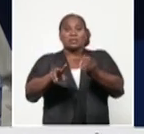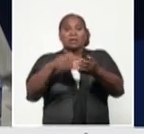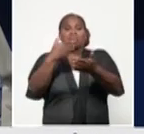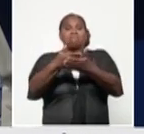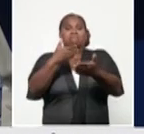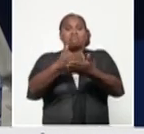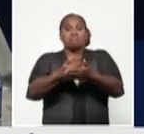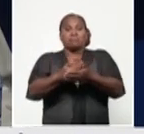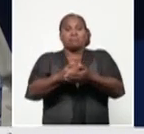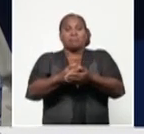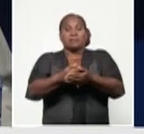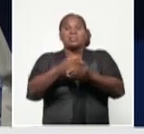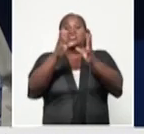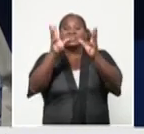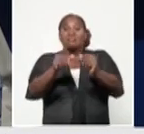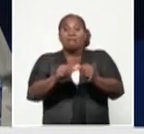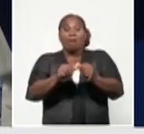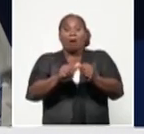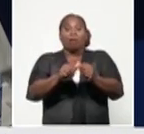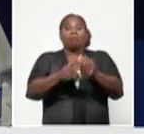with